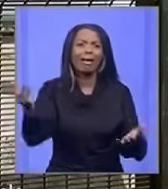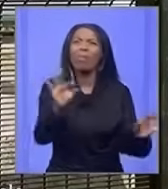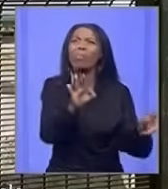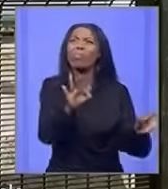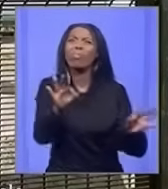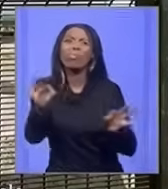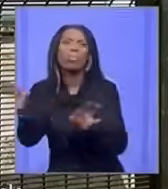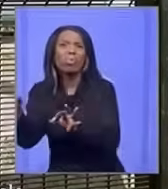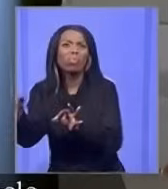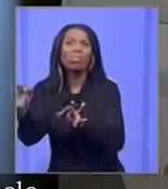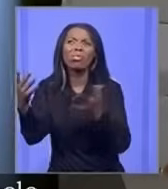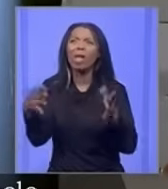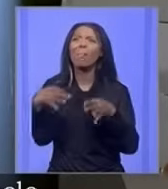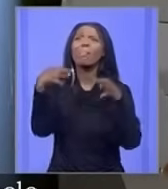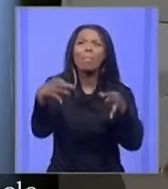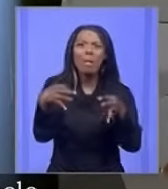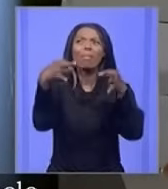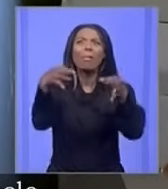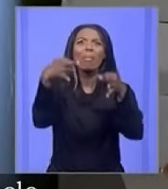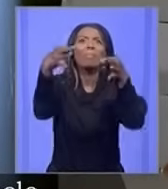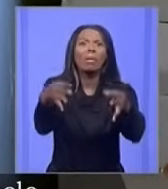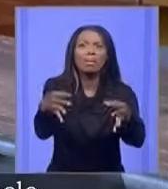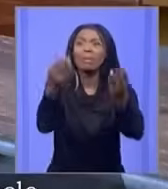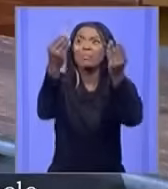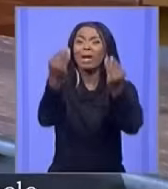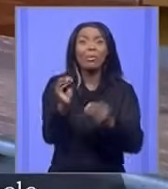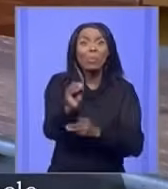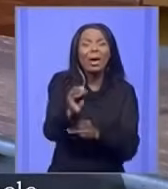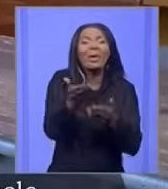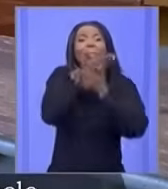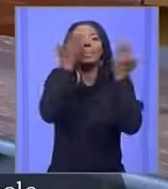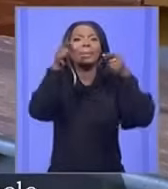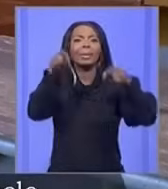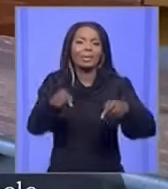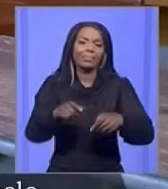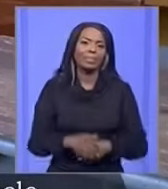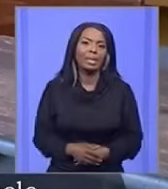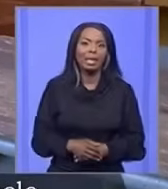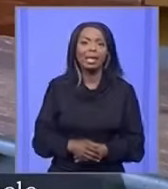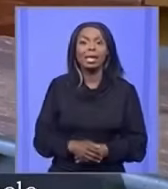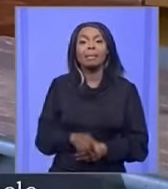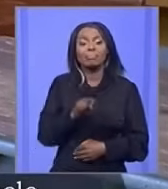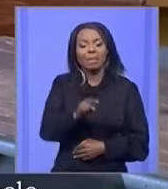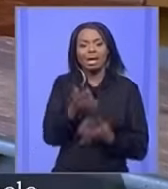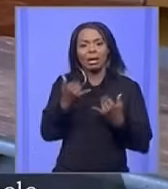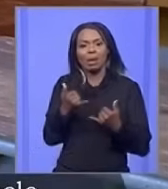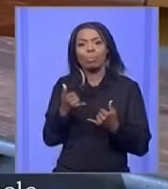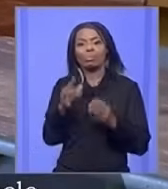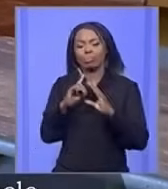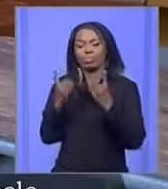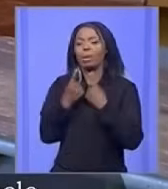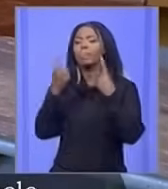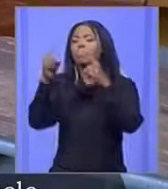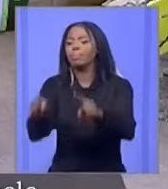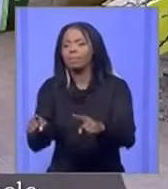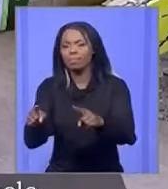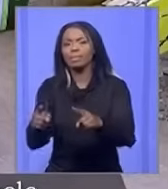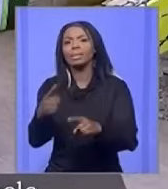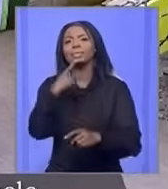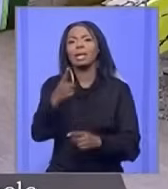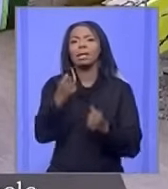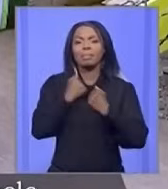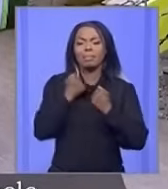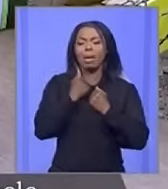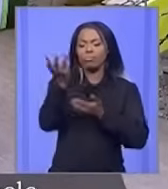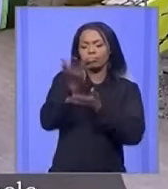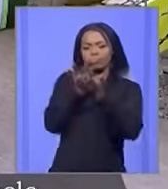a di yo sekolong se. Ka mora hore SABC News e etele sekolo, batswadi ba hlalositse ha lefapha le tlile ho